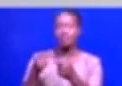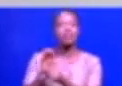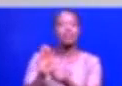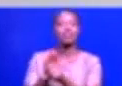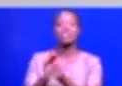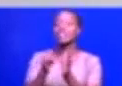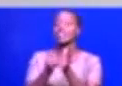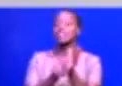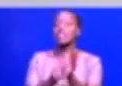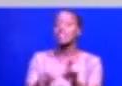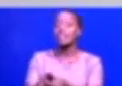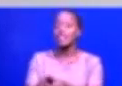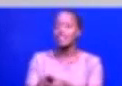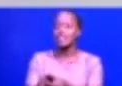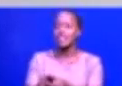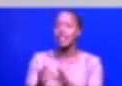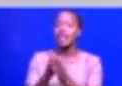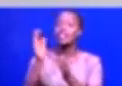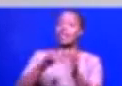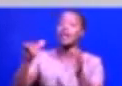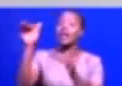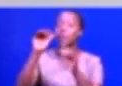it is at the upper categories.